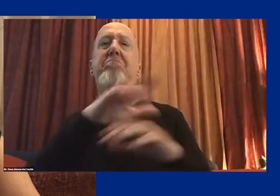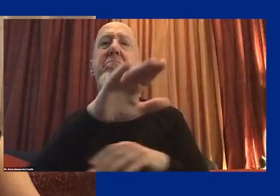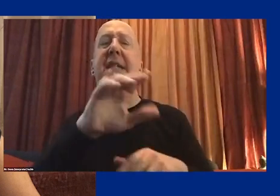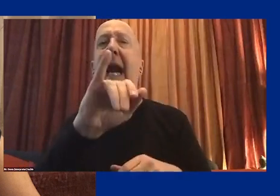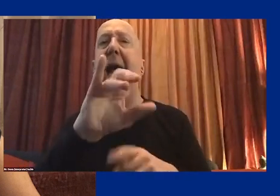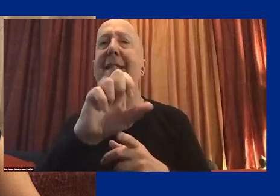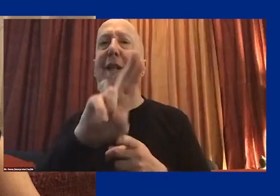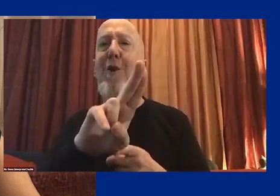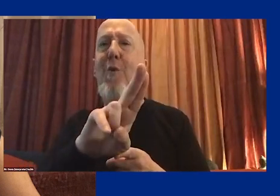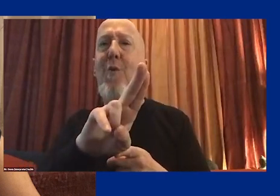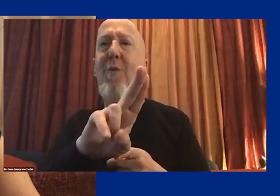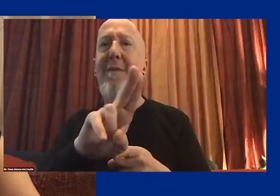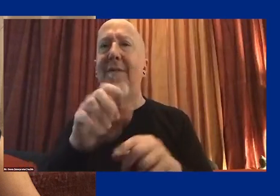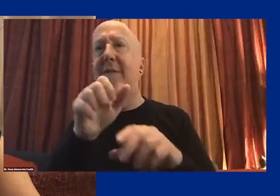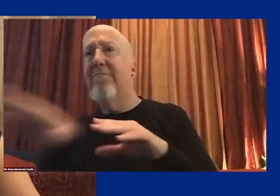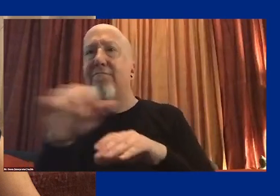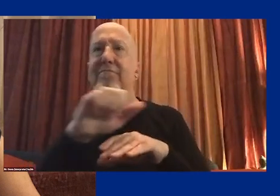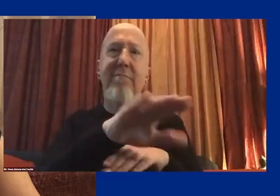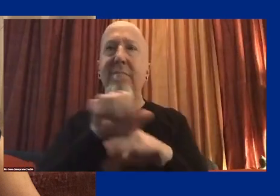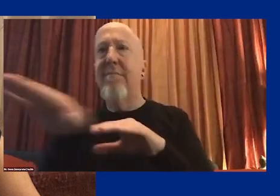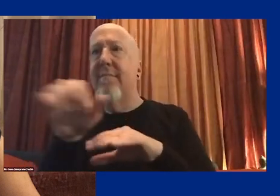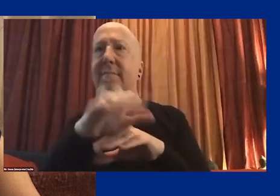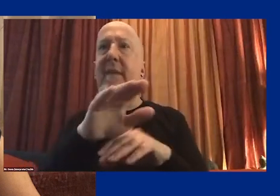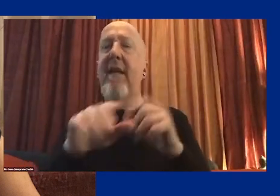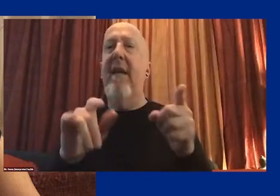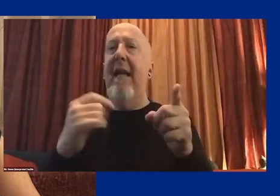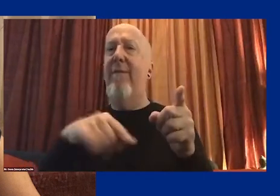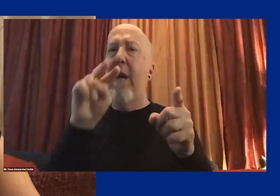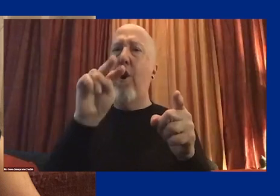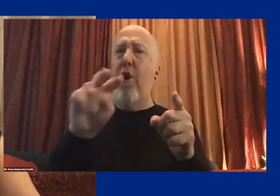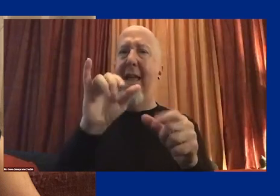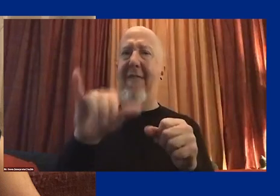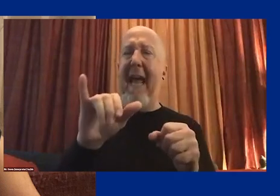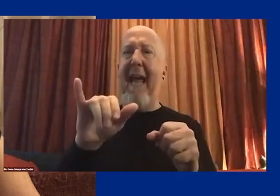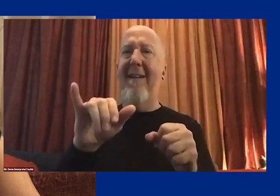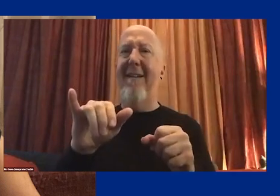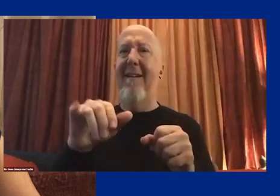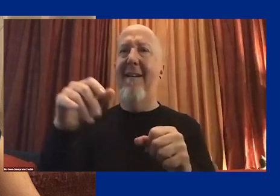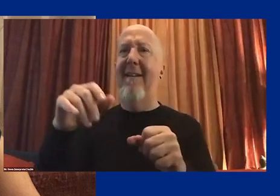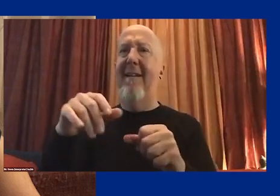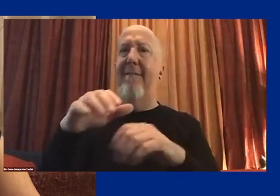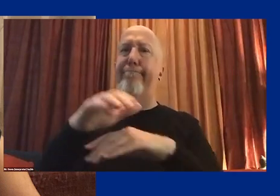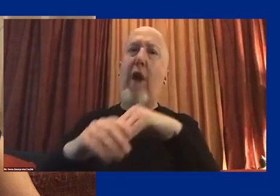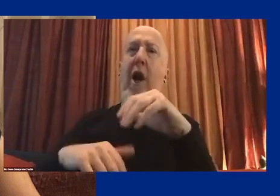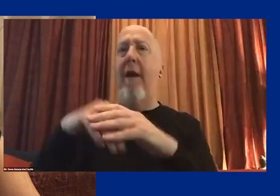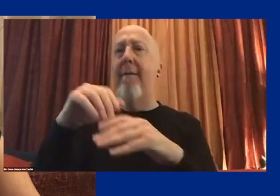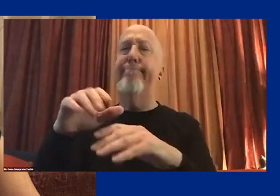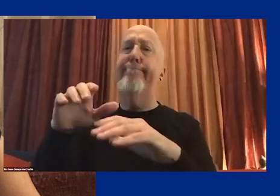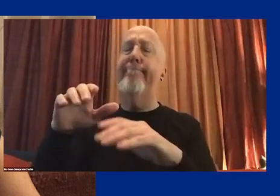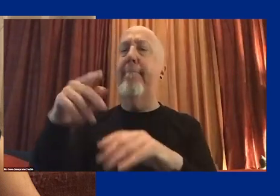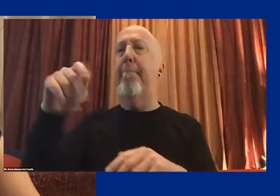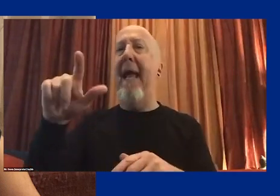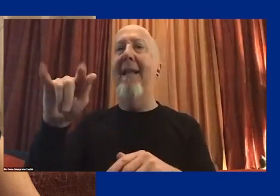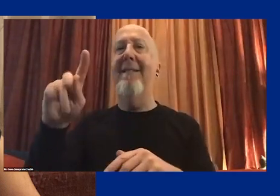day, if we look at that palliative care ward, we're going to see more Black people, as an